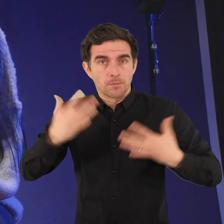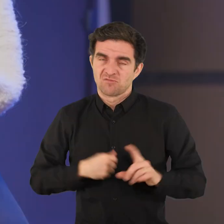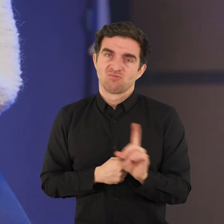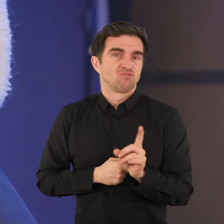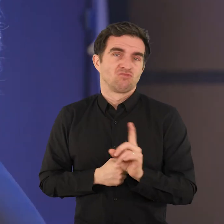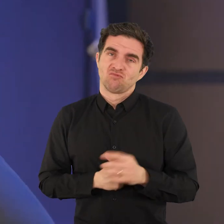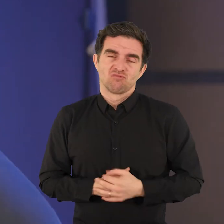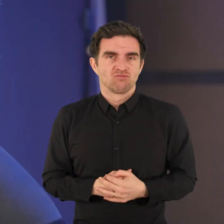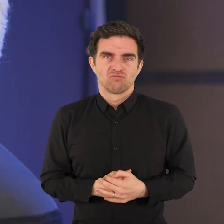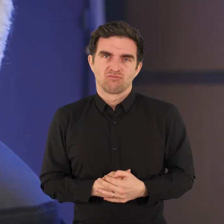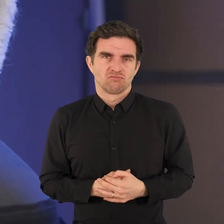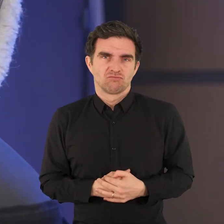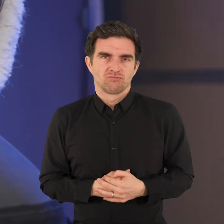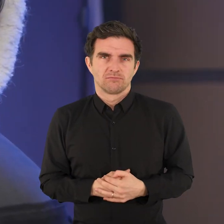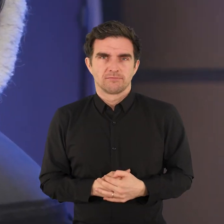ever give up.